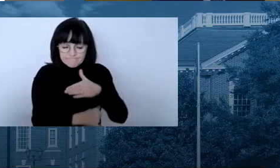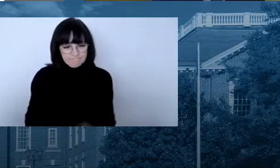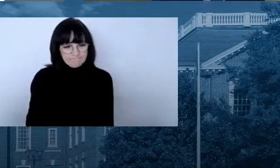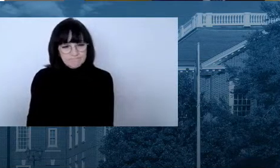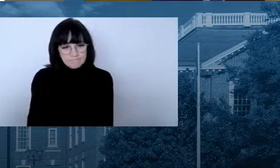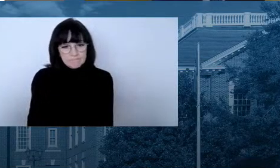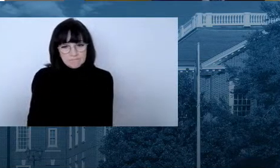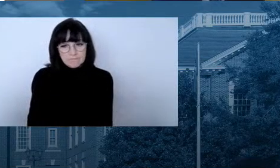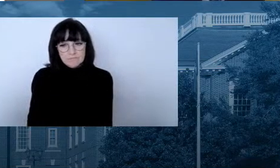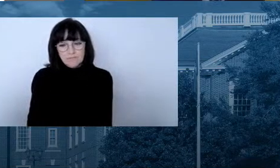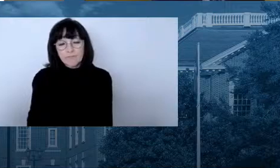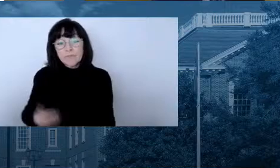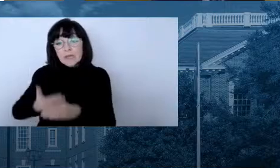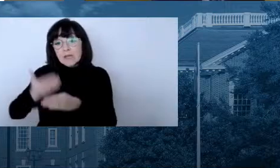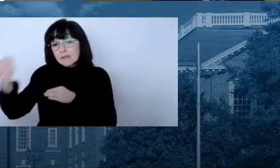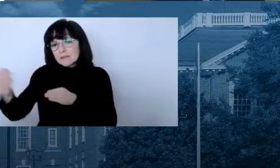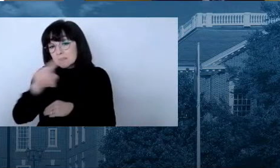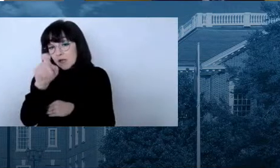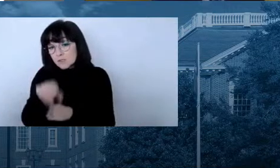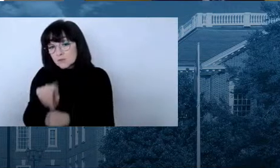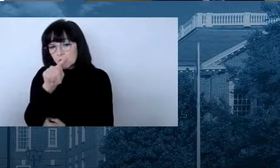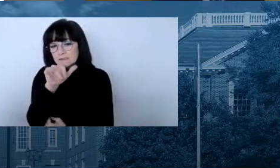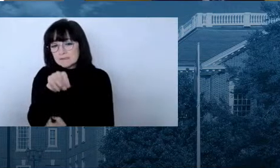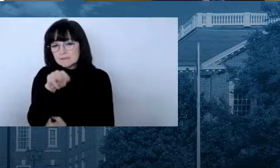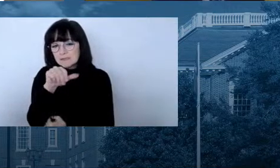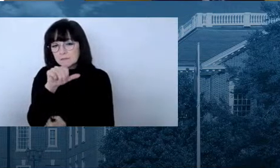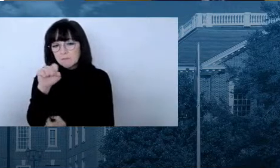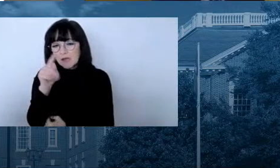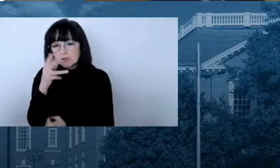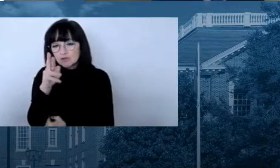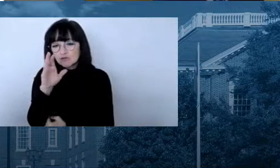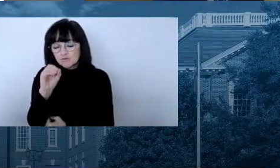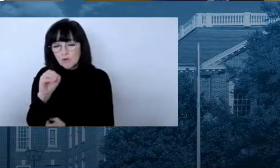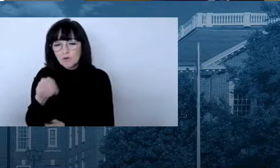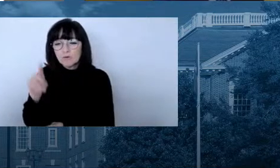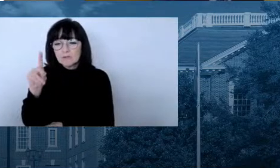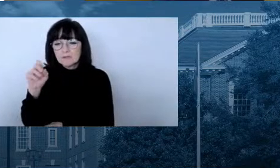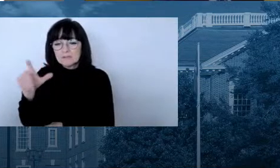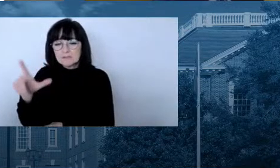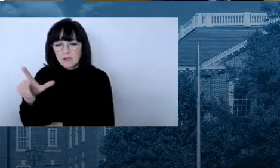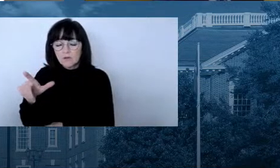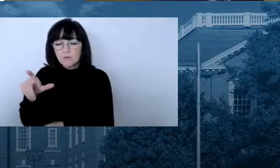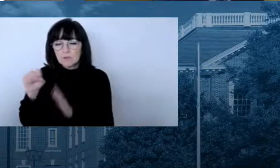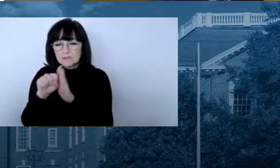Our next question will come from Tim Mastro from the Delaware State News.